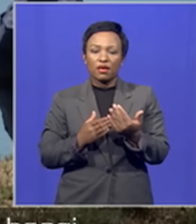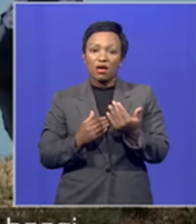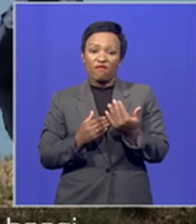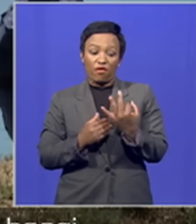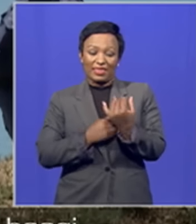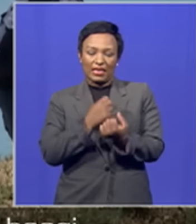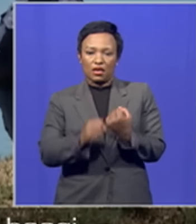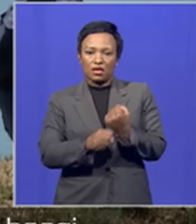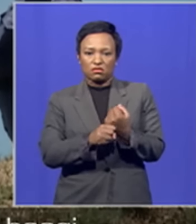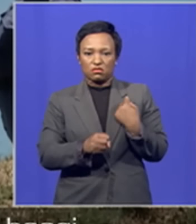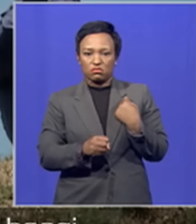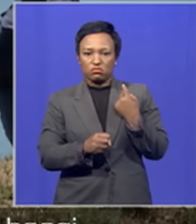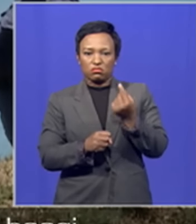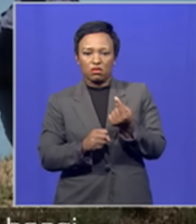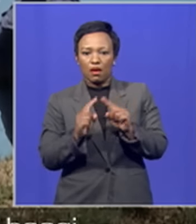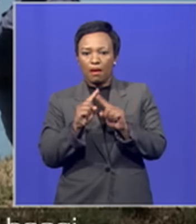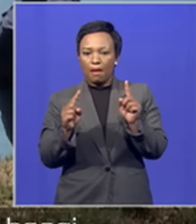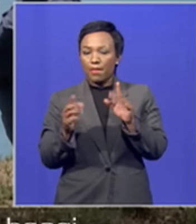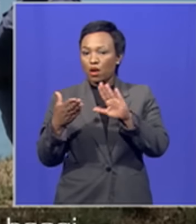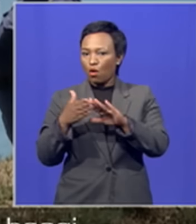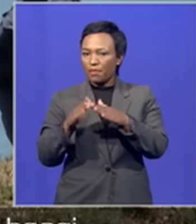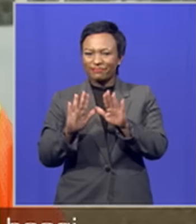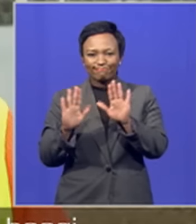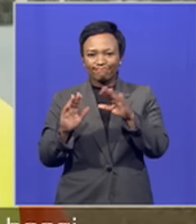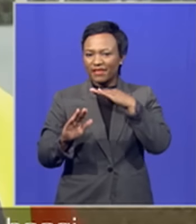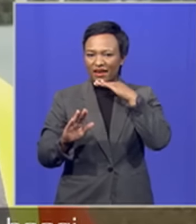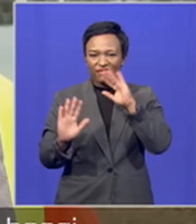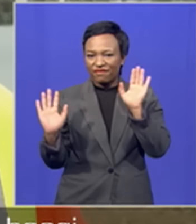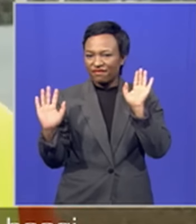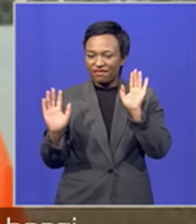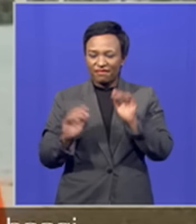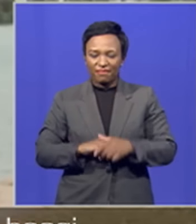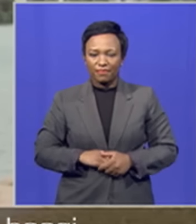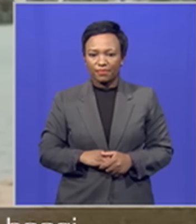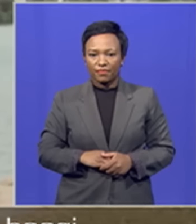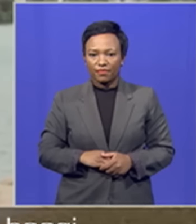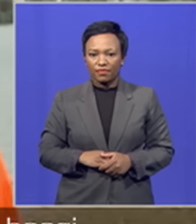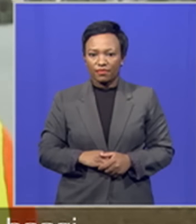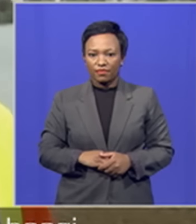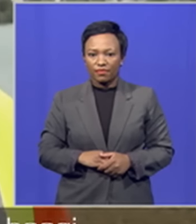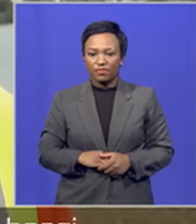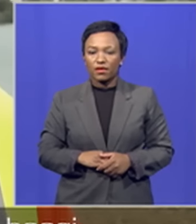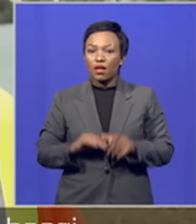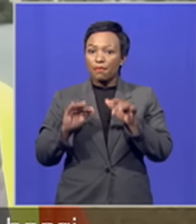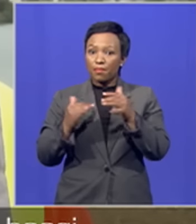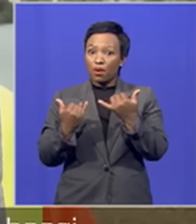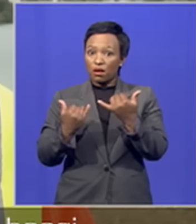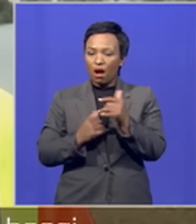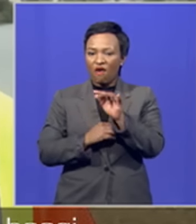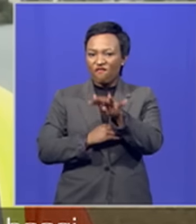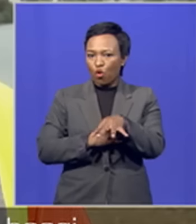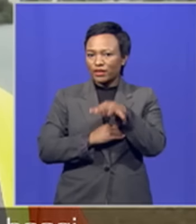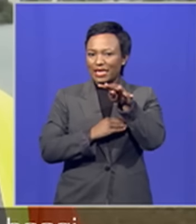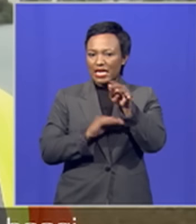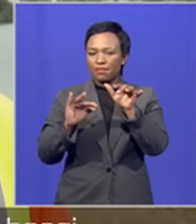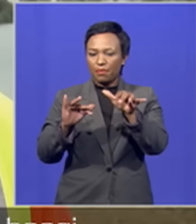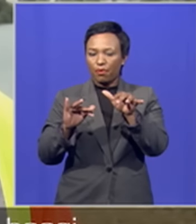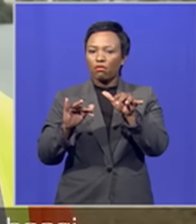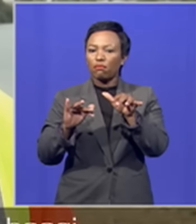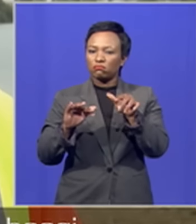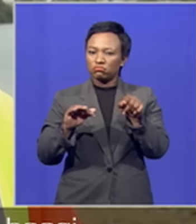fitileng. Fela baagi ba re go lekane jaanong. O na le maphelo a fetang 40 a fitileng kwano. Ba ka